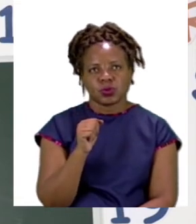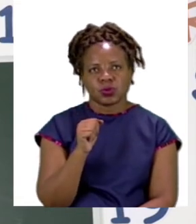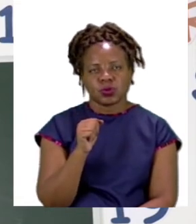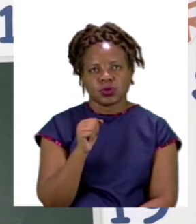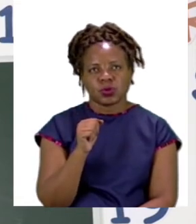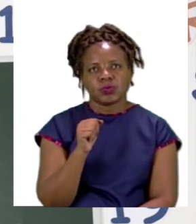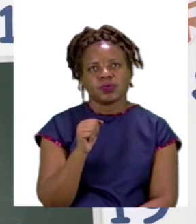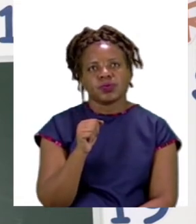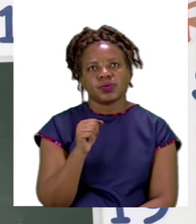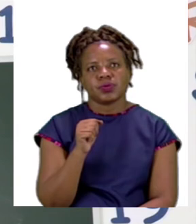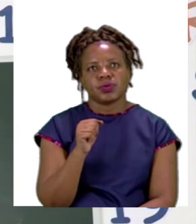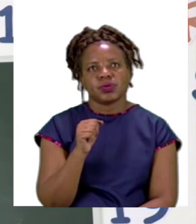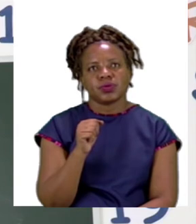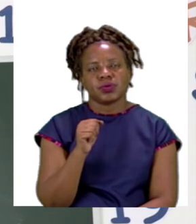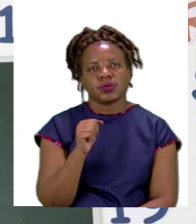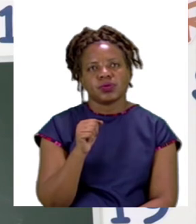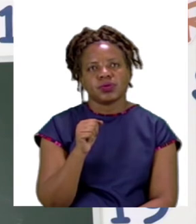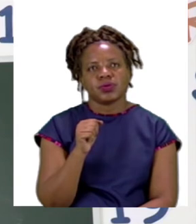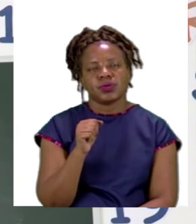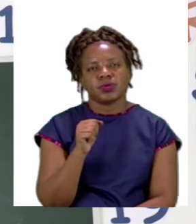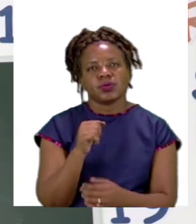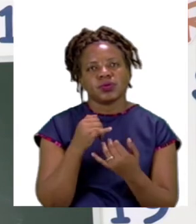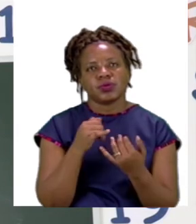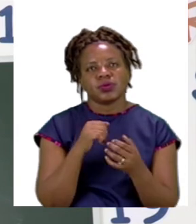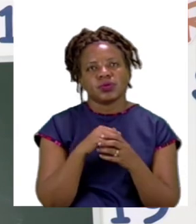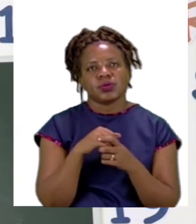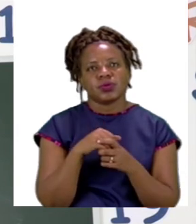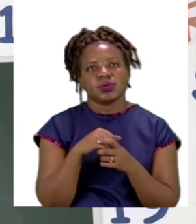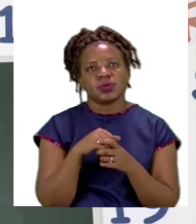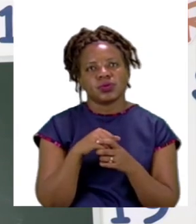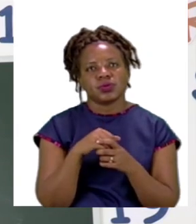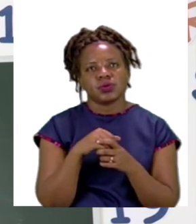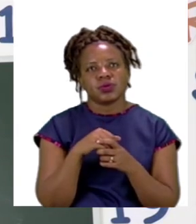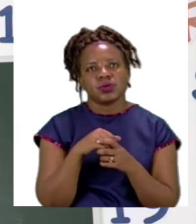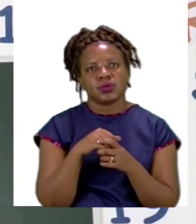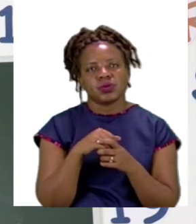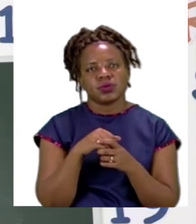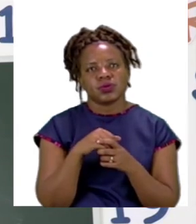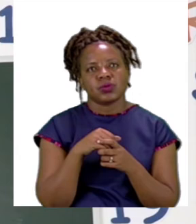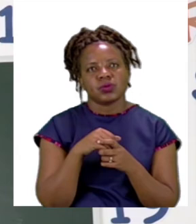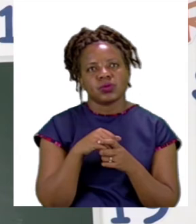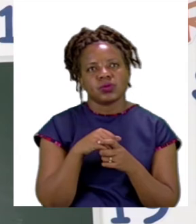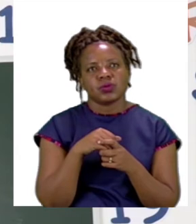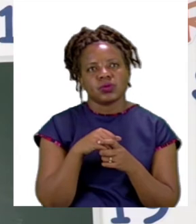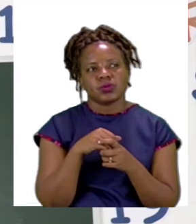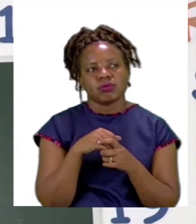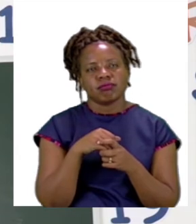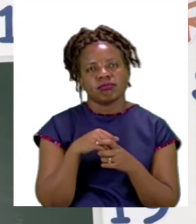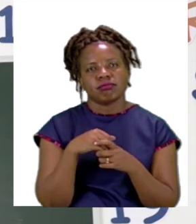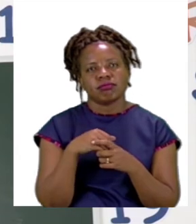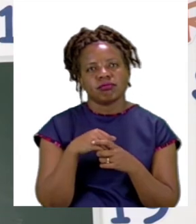1 more. So we know that Grandpa Hundreds has 1 more in his